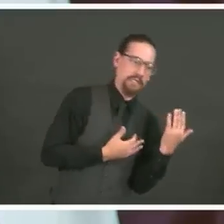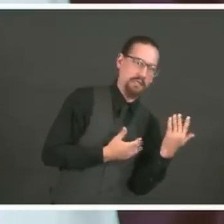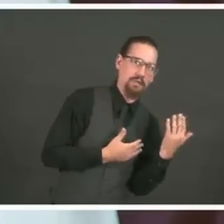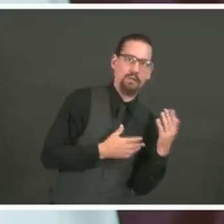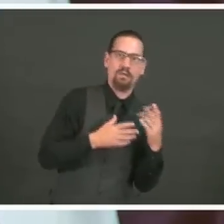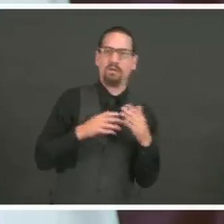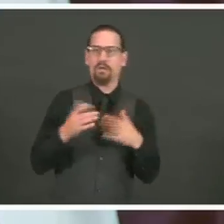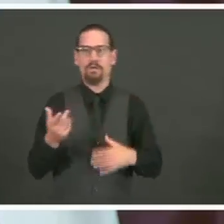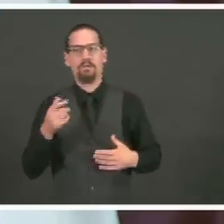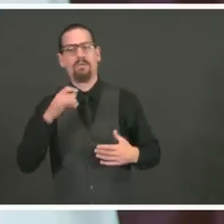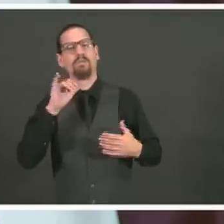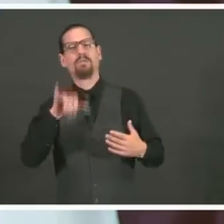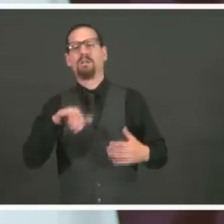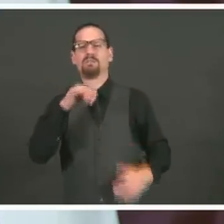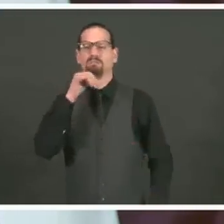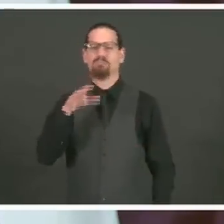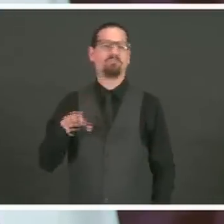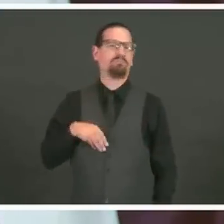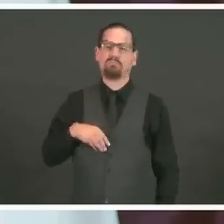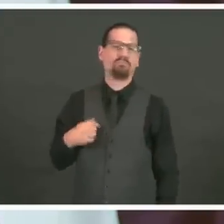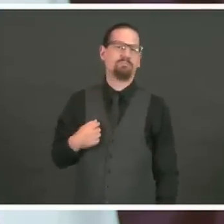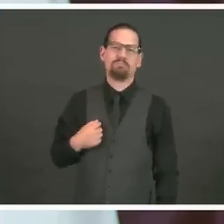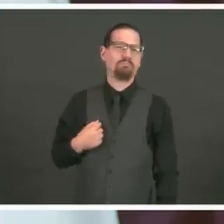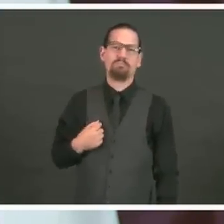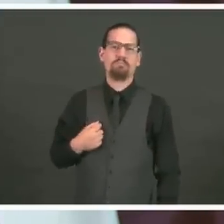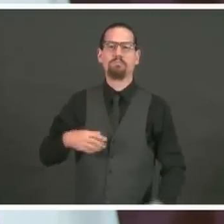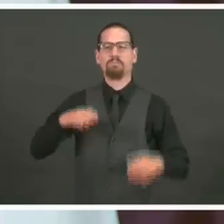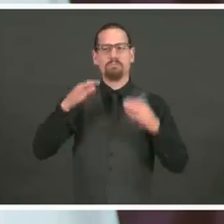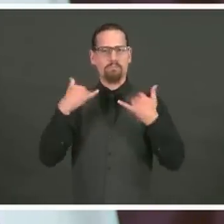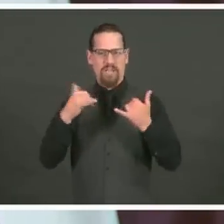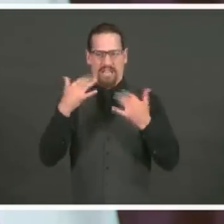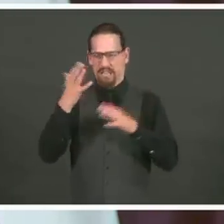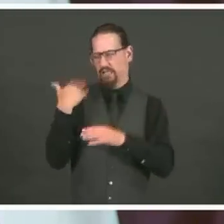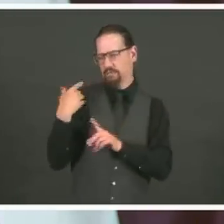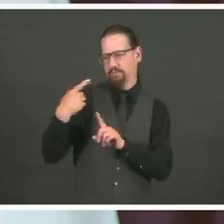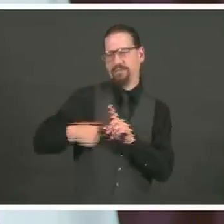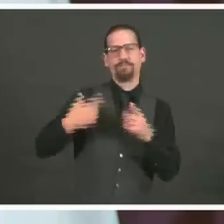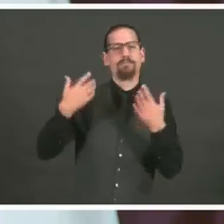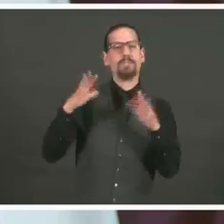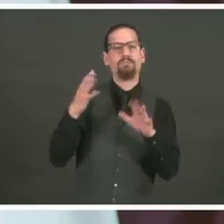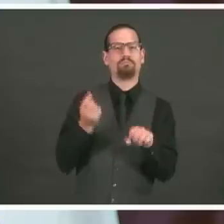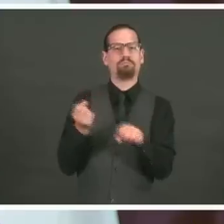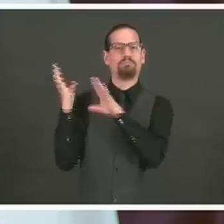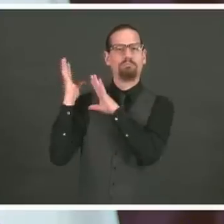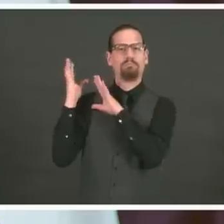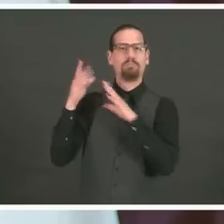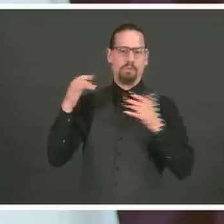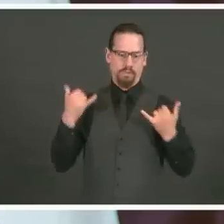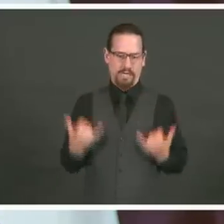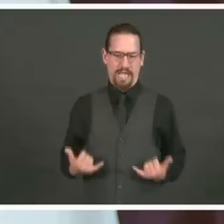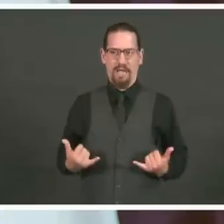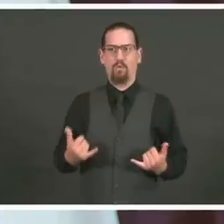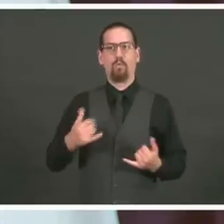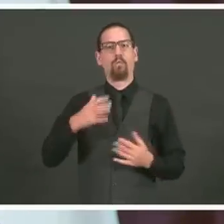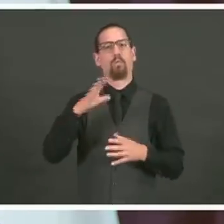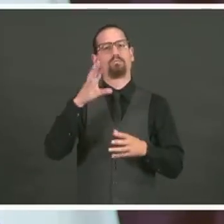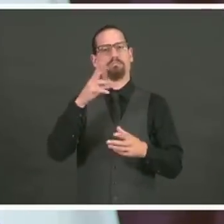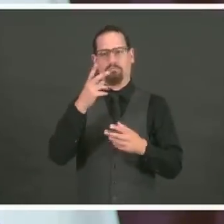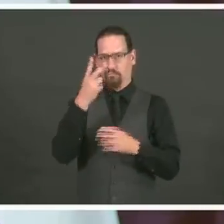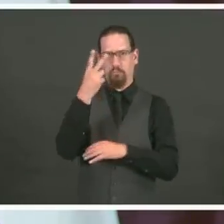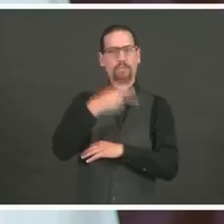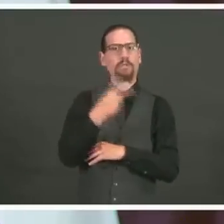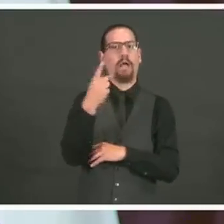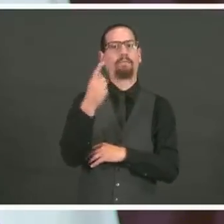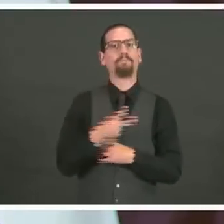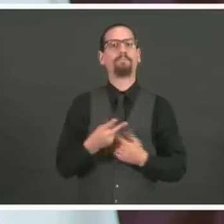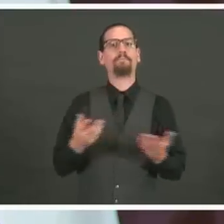So that's why and we're done with that. That was then, this is now. Today, the average is 2.5 days. And